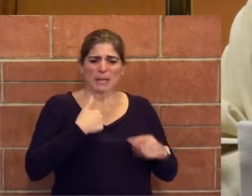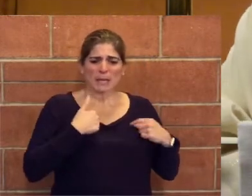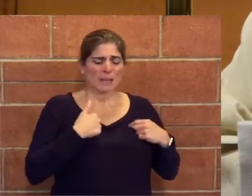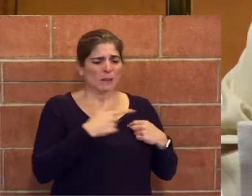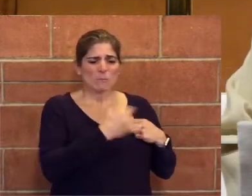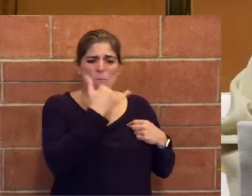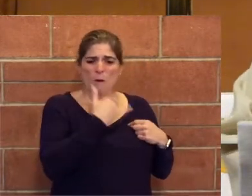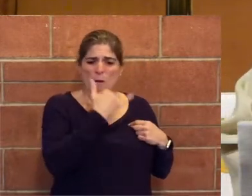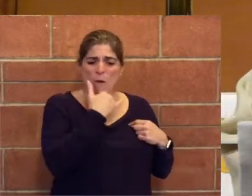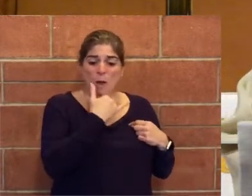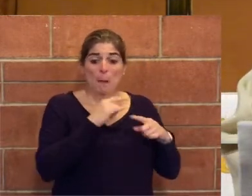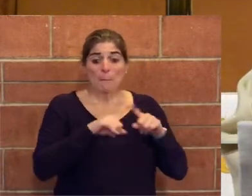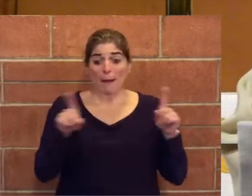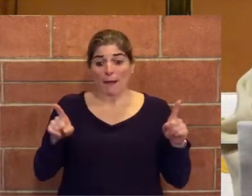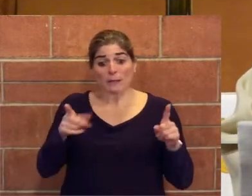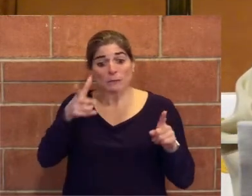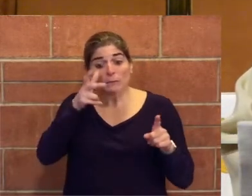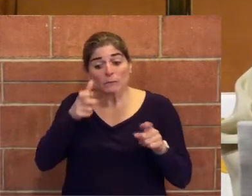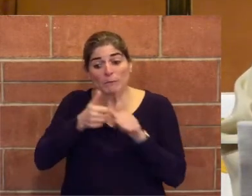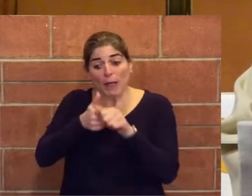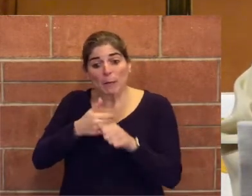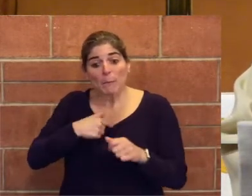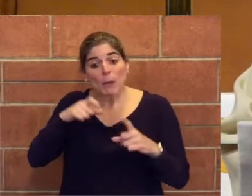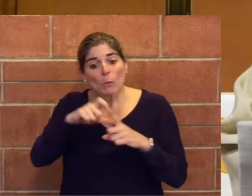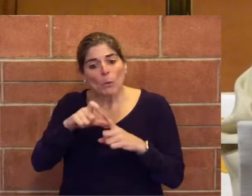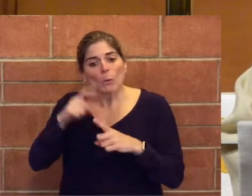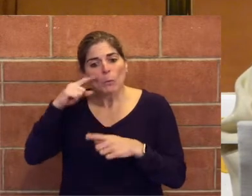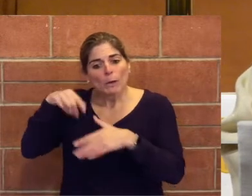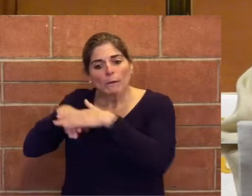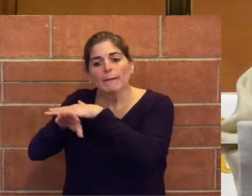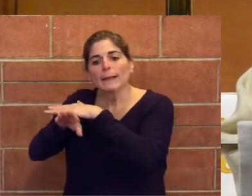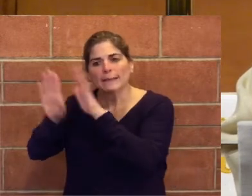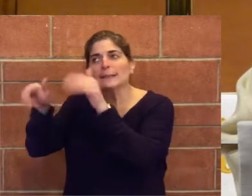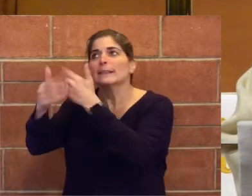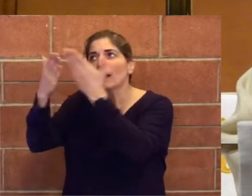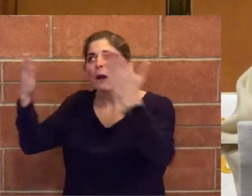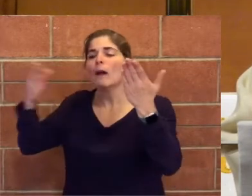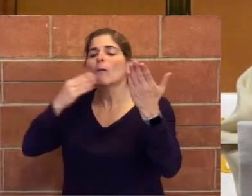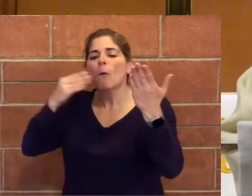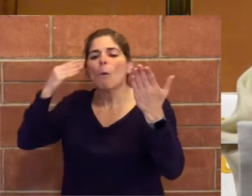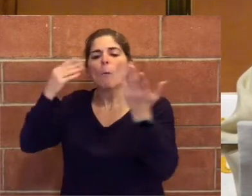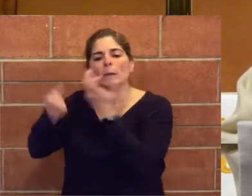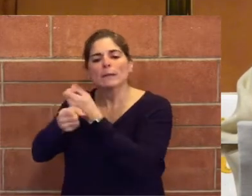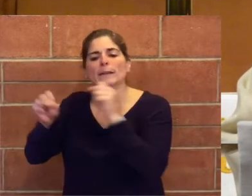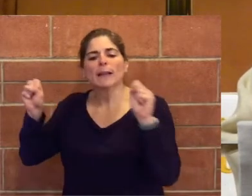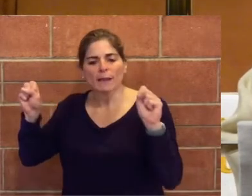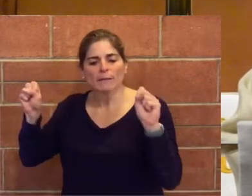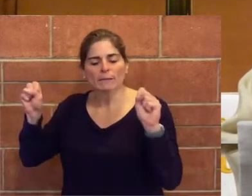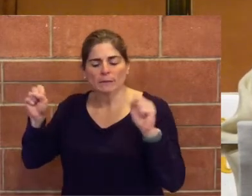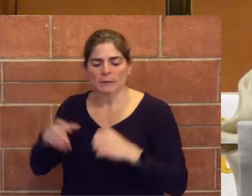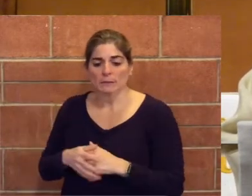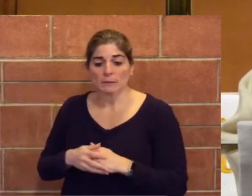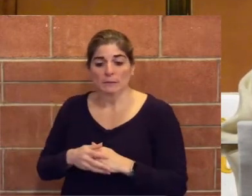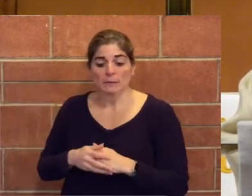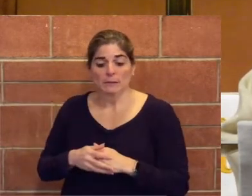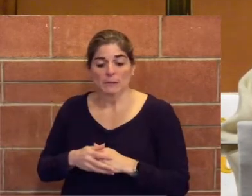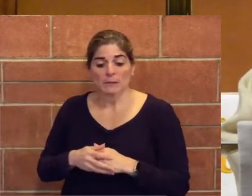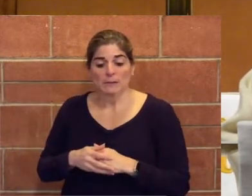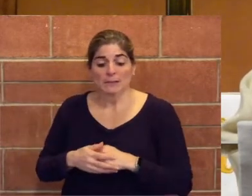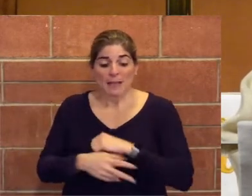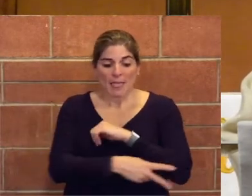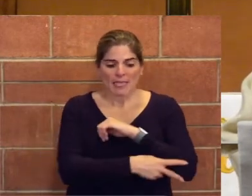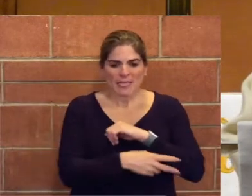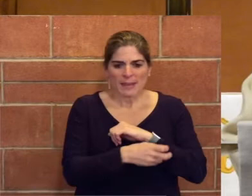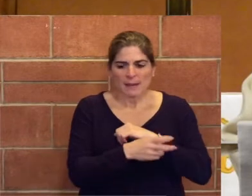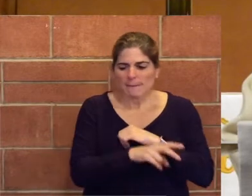Whoever enters by me will be saved and will come in and go out and find pasture.